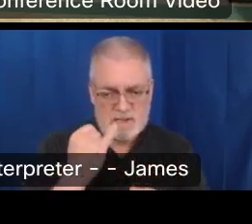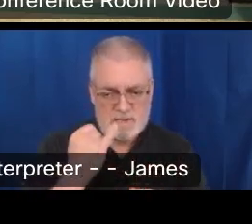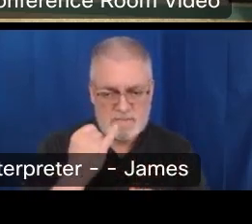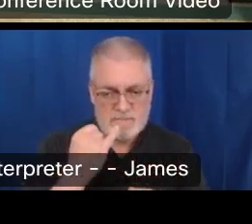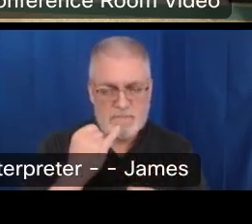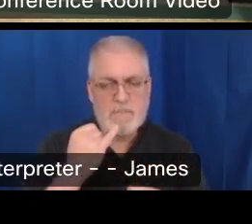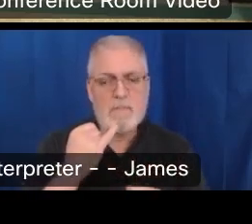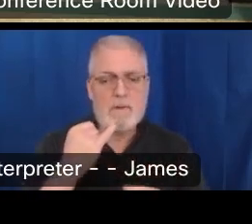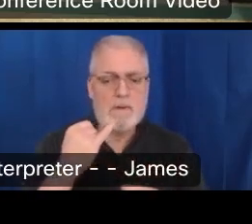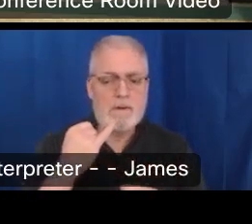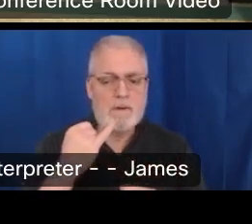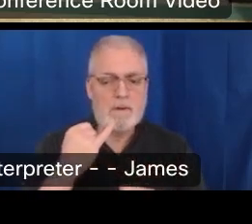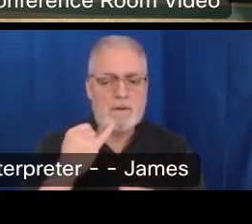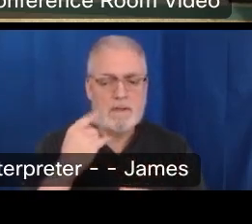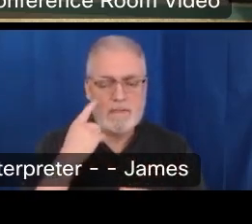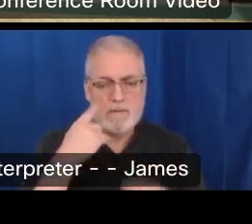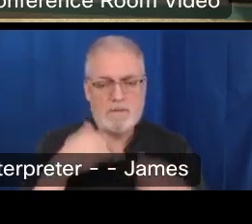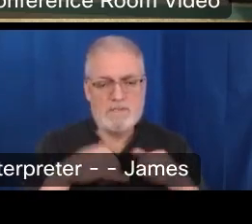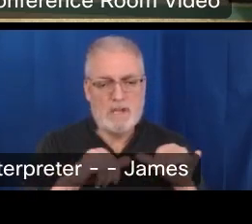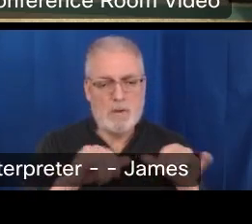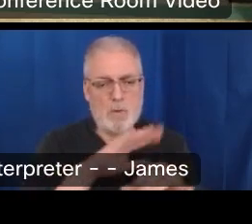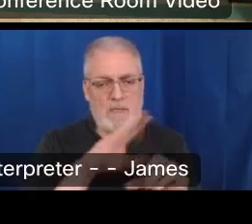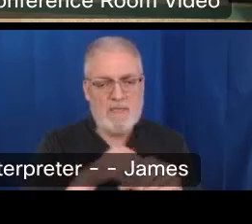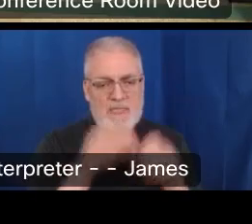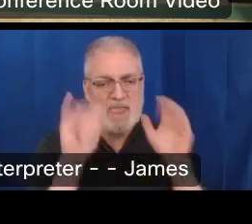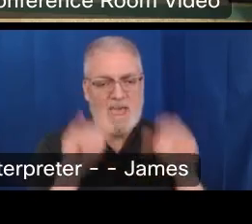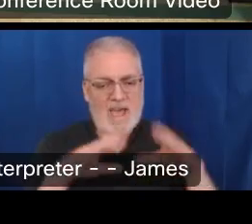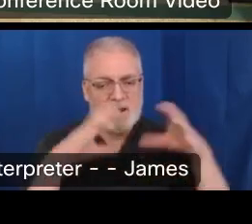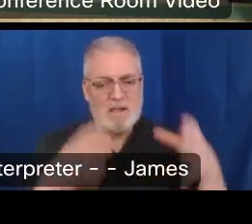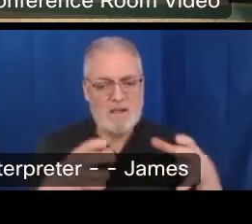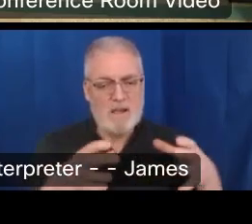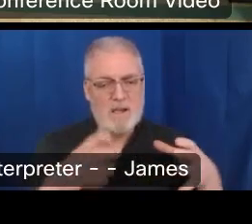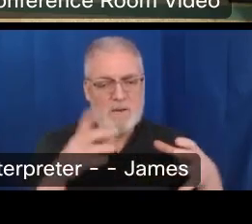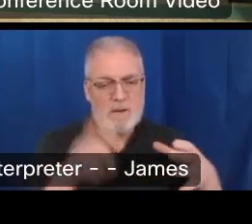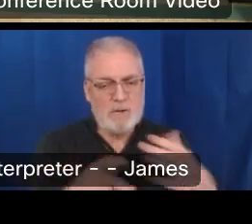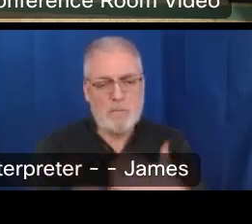still need to prioritize. So we can't do even the four that we talked about,